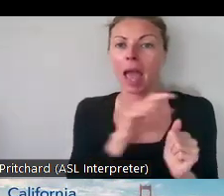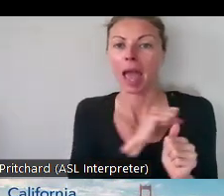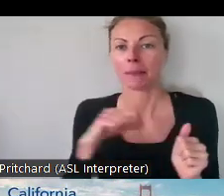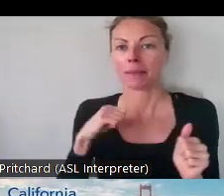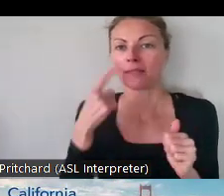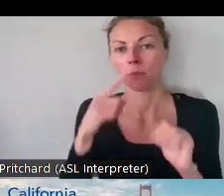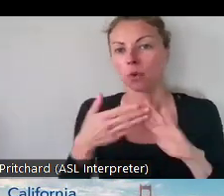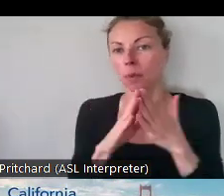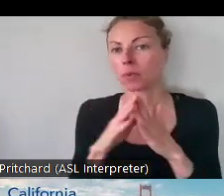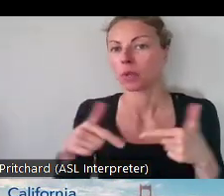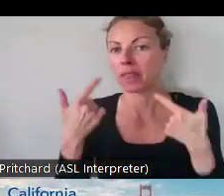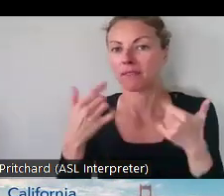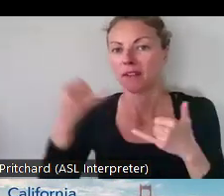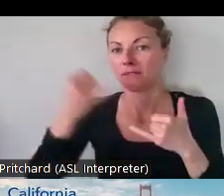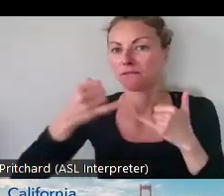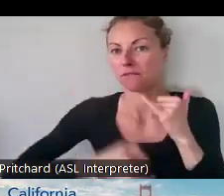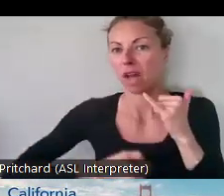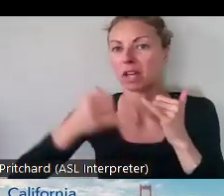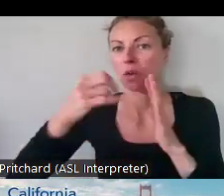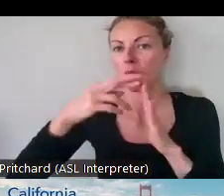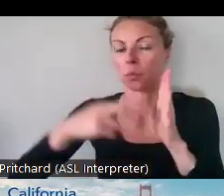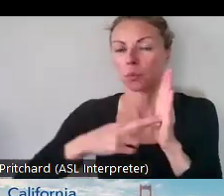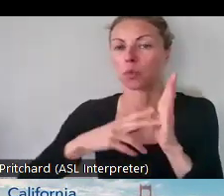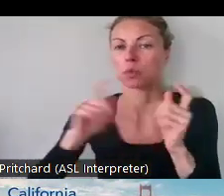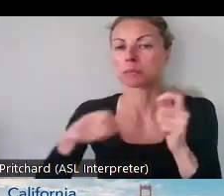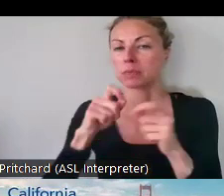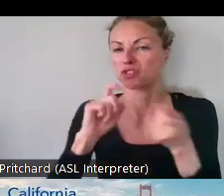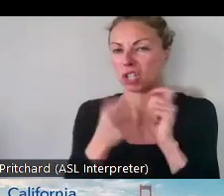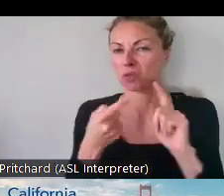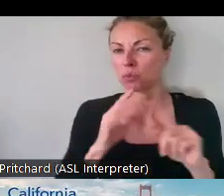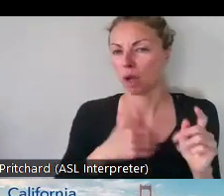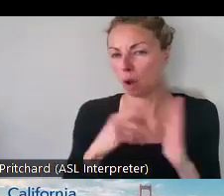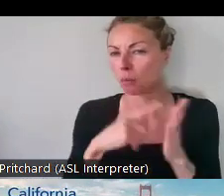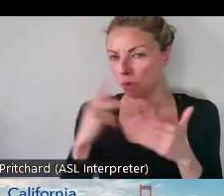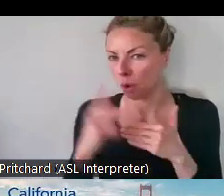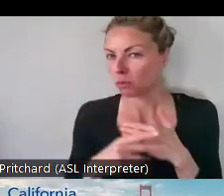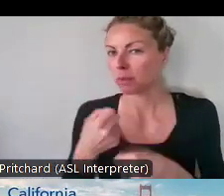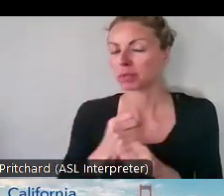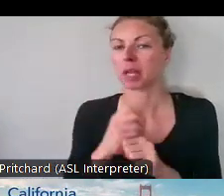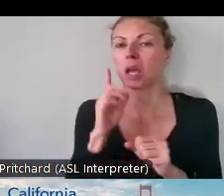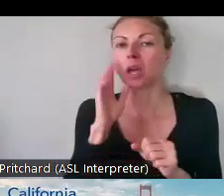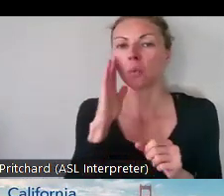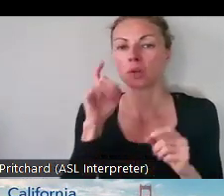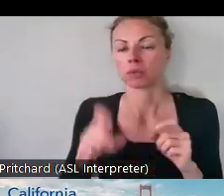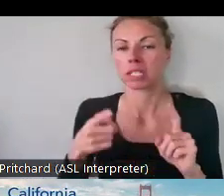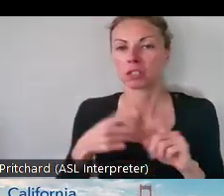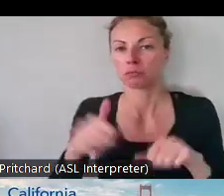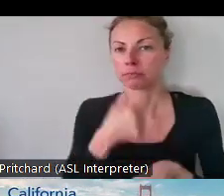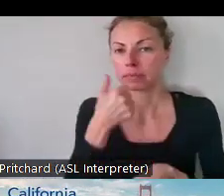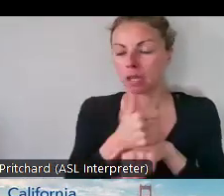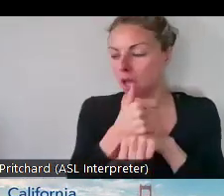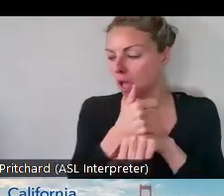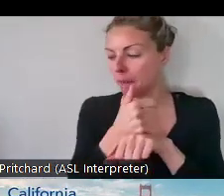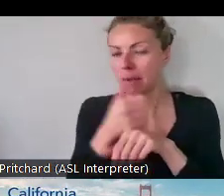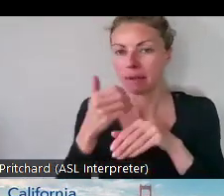rule. The final rule also makes certain changes to our programs that we will need to implement by